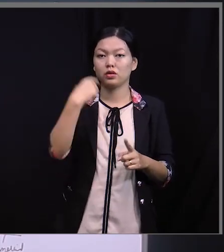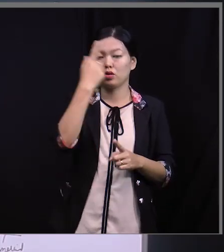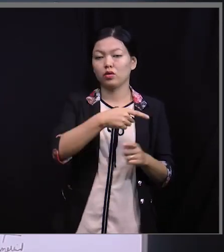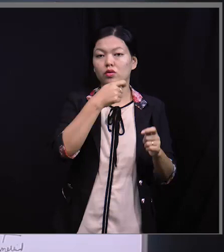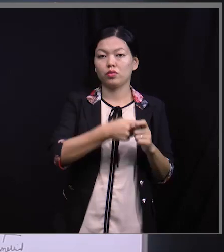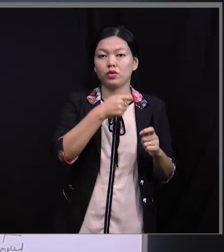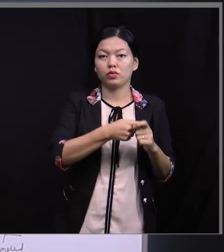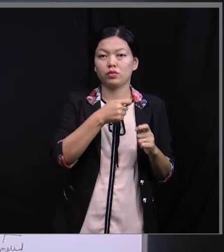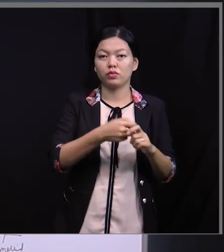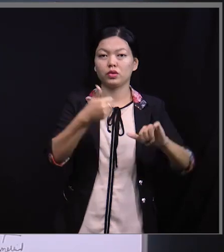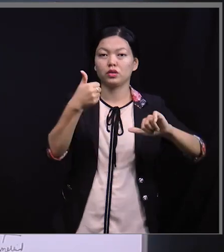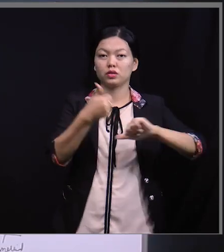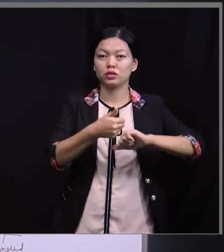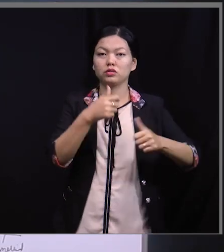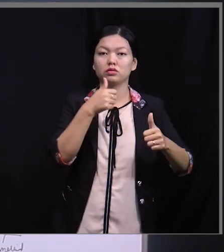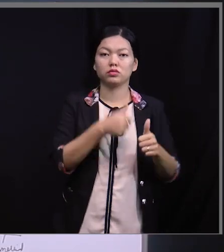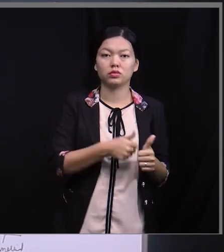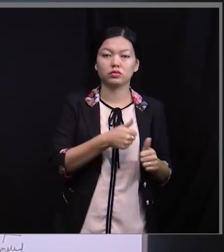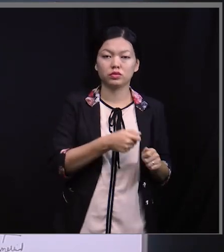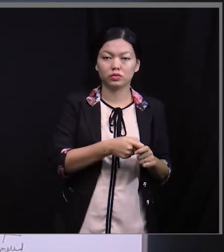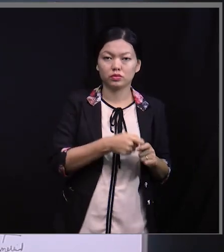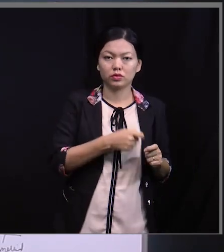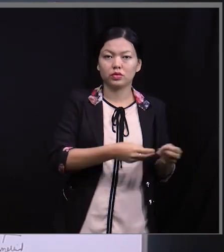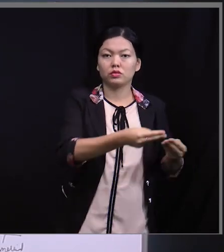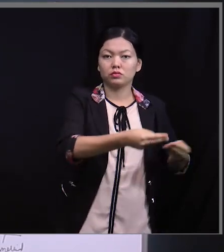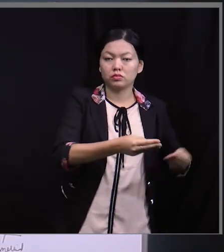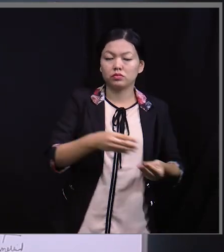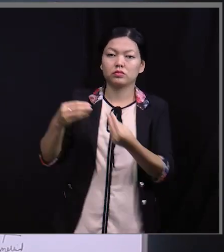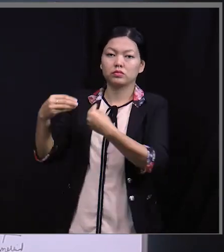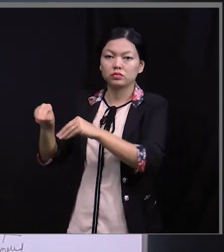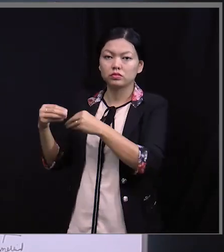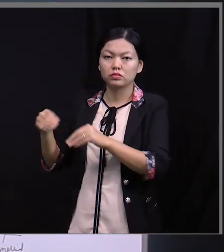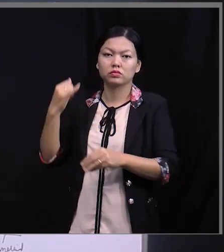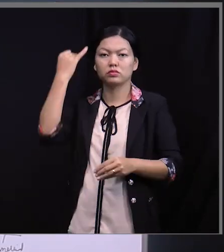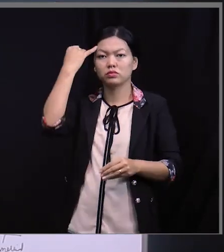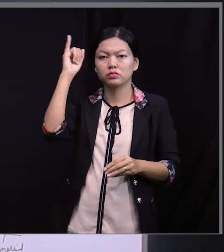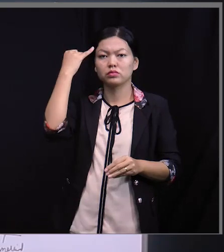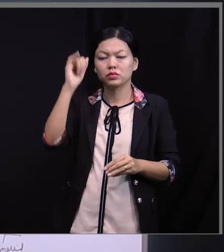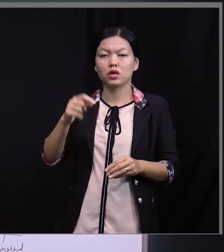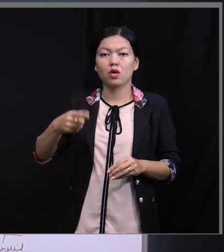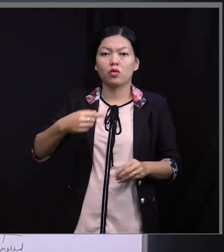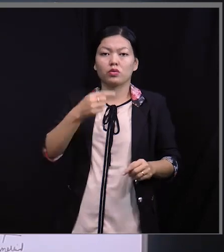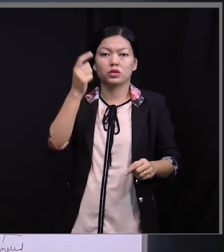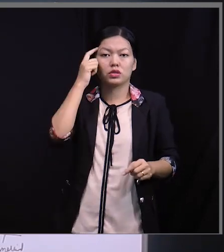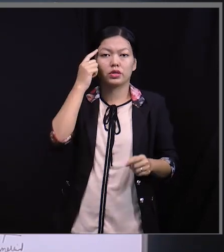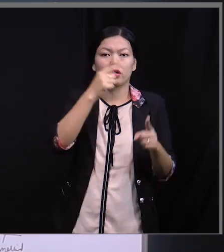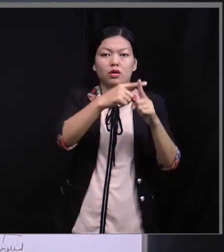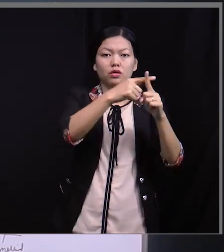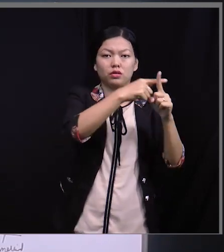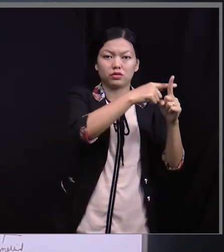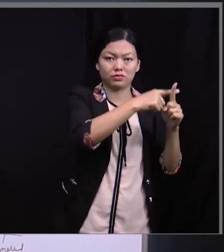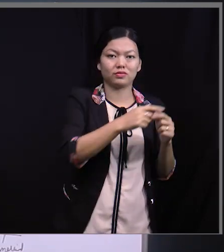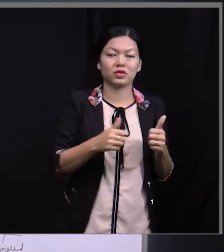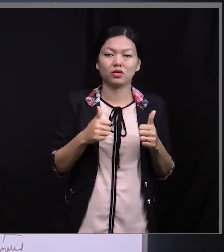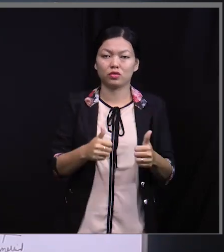undertakes risk, is a person who is innovative, and is a person who is optimistic. So an entrepreneur is the